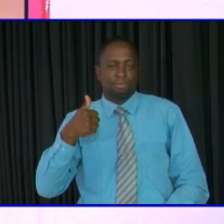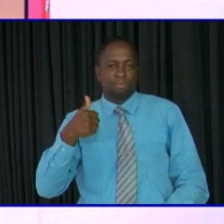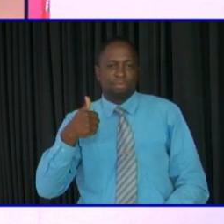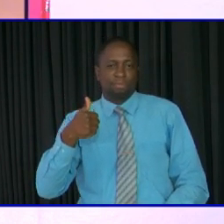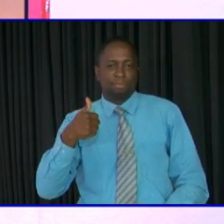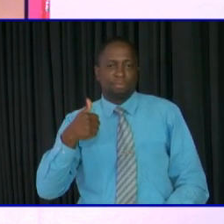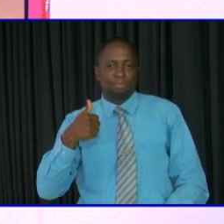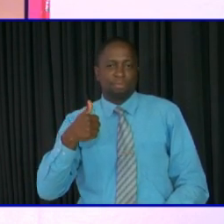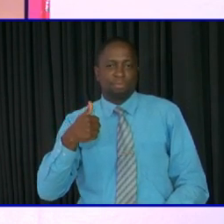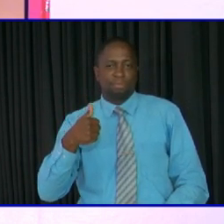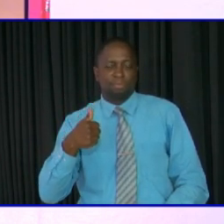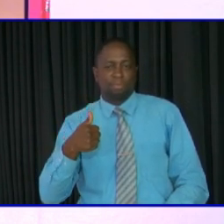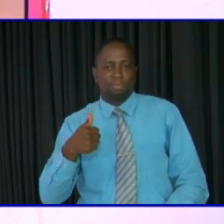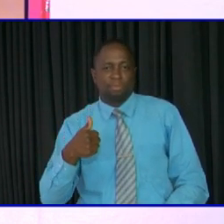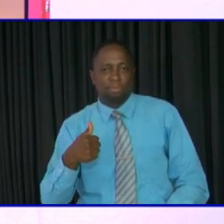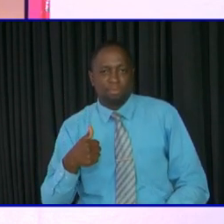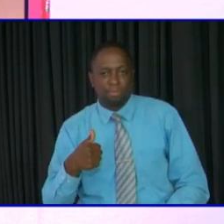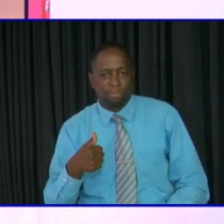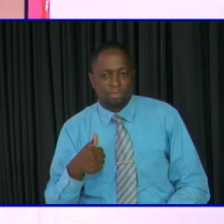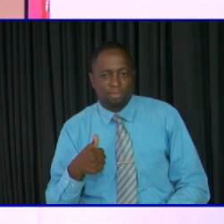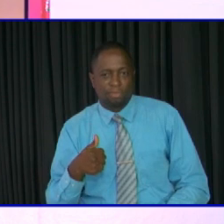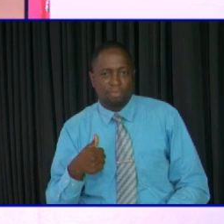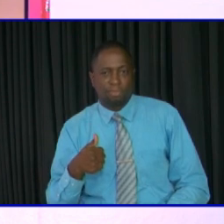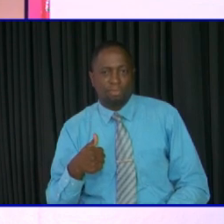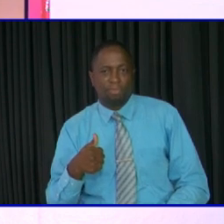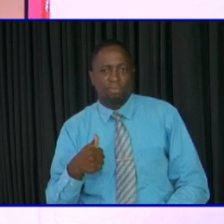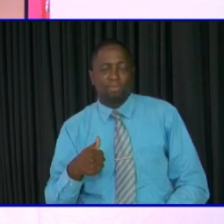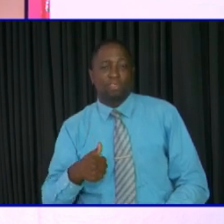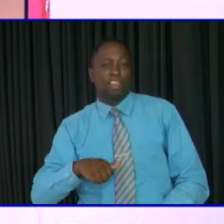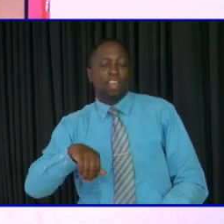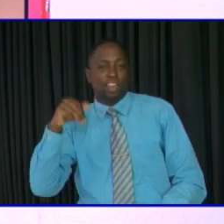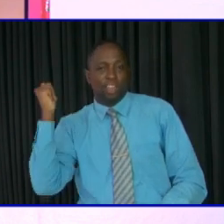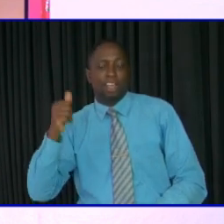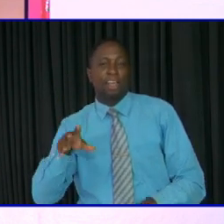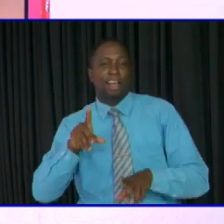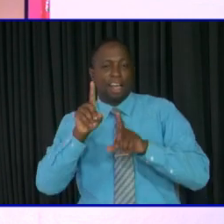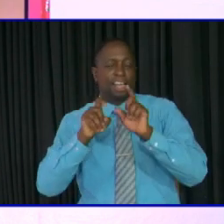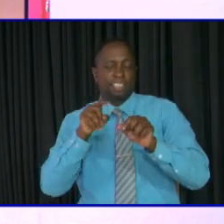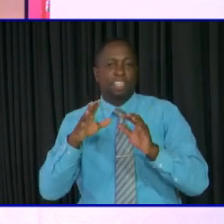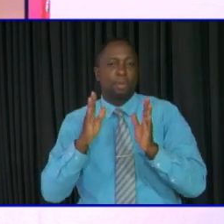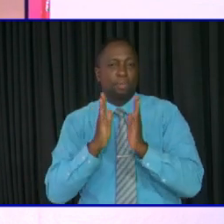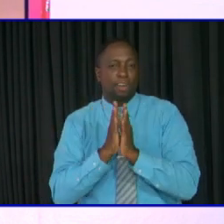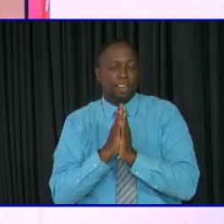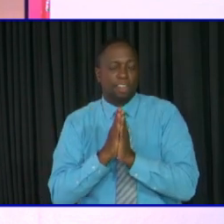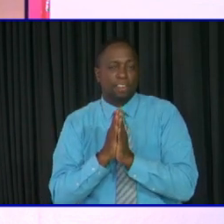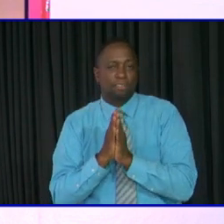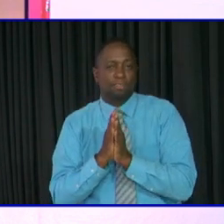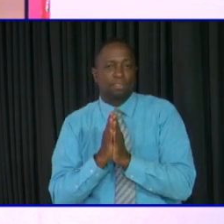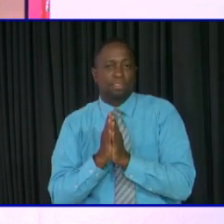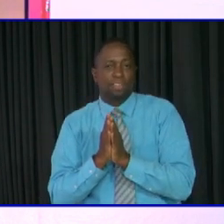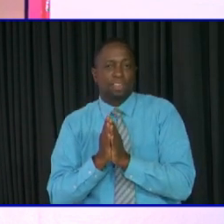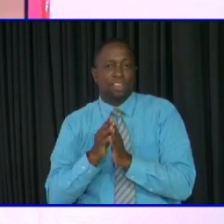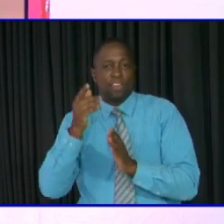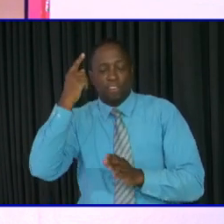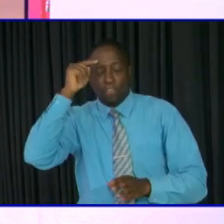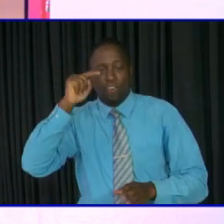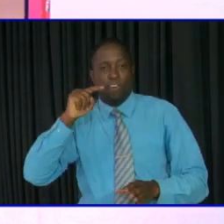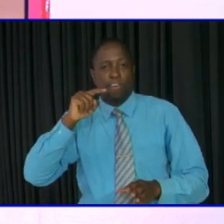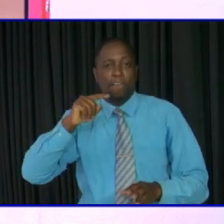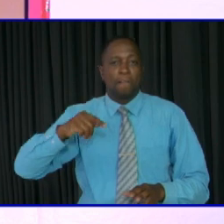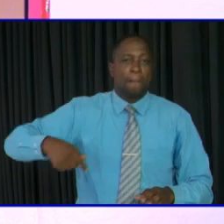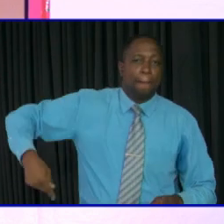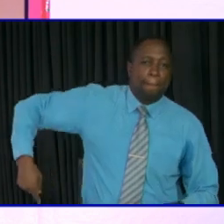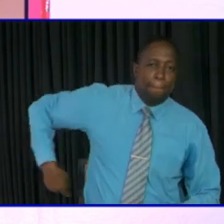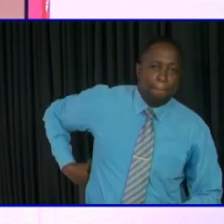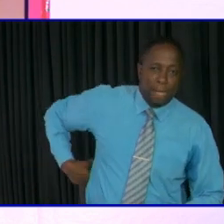Taffy Kitchen is asking for prayer for her back surgery, which will